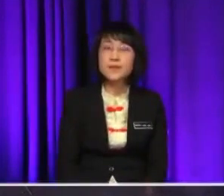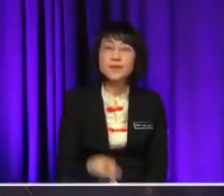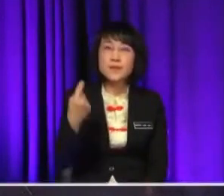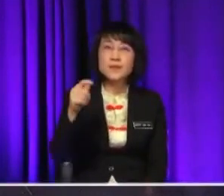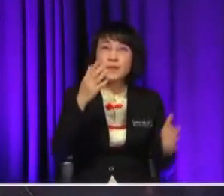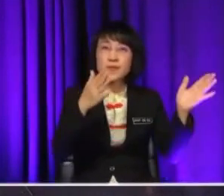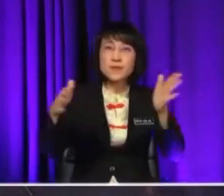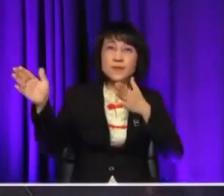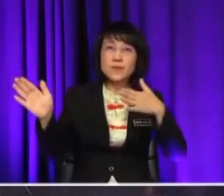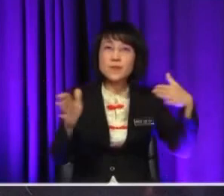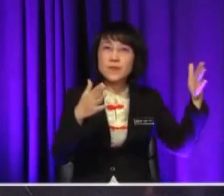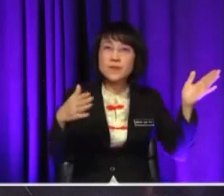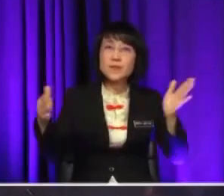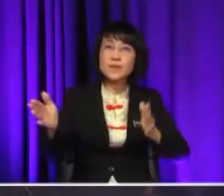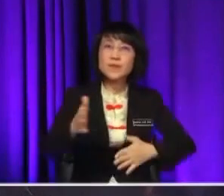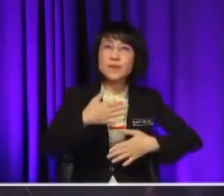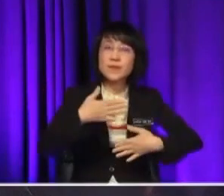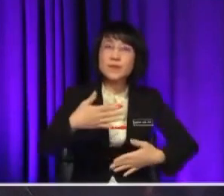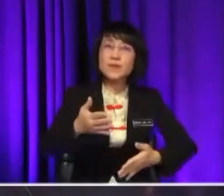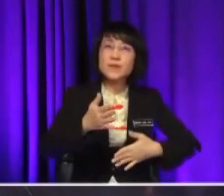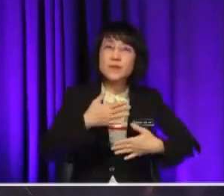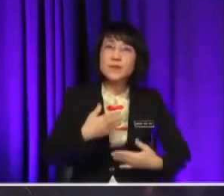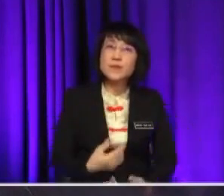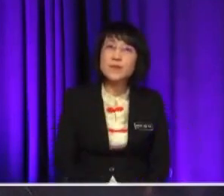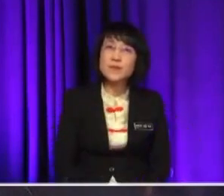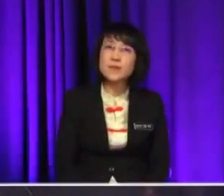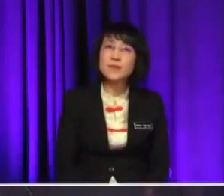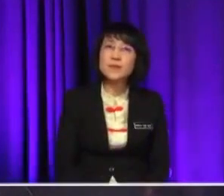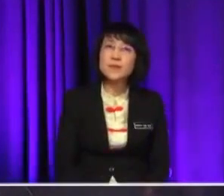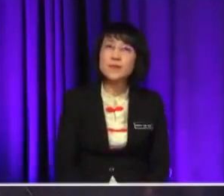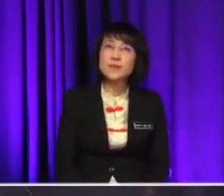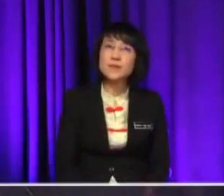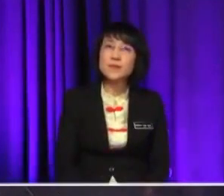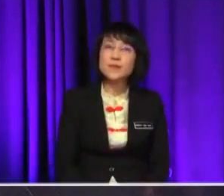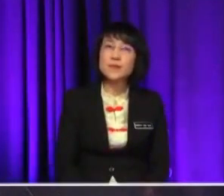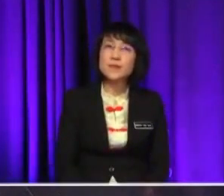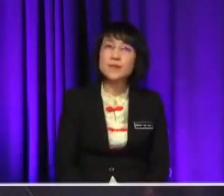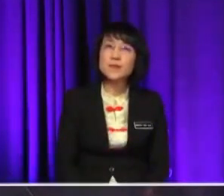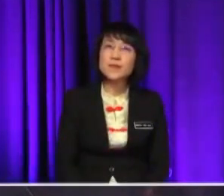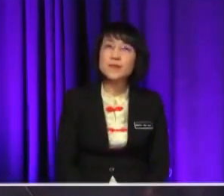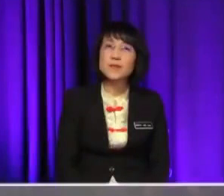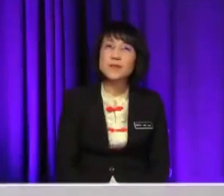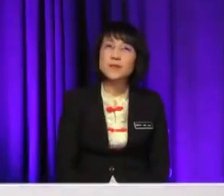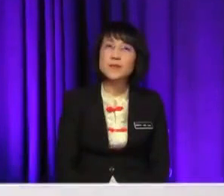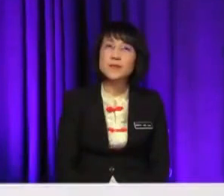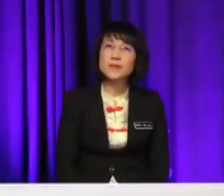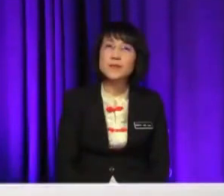wind breathes, that's not going to happen. Correct, Right? It's just those kind of things. It's like sometimes